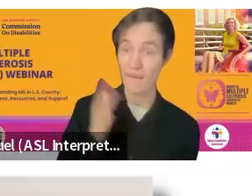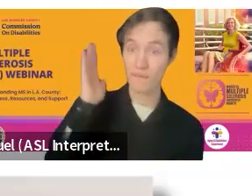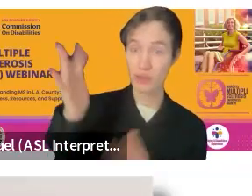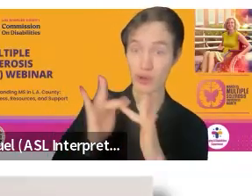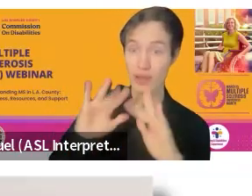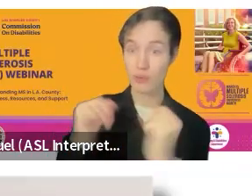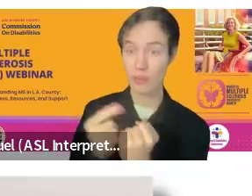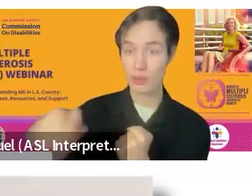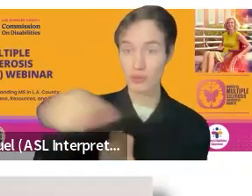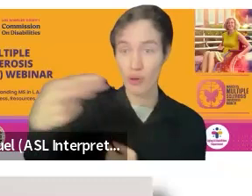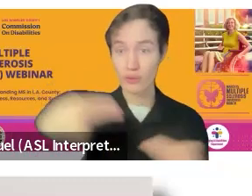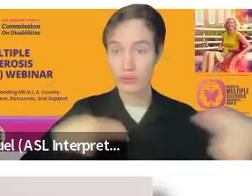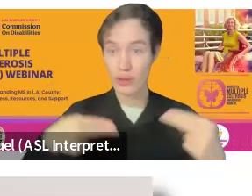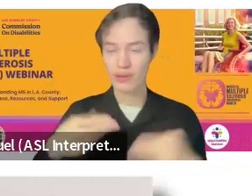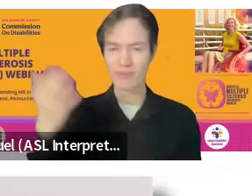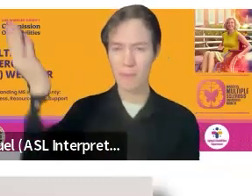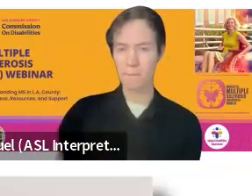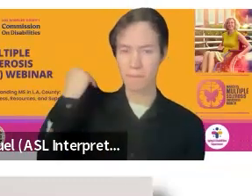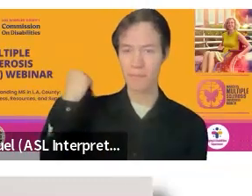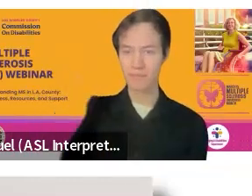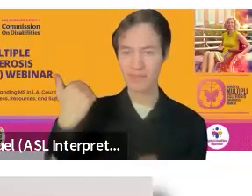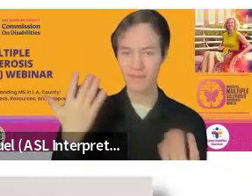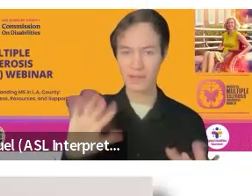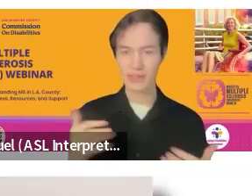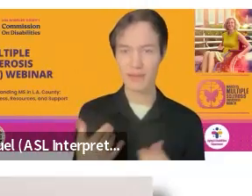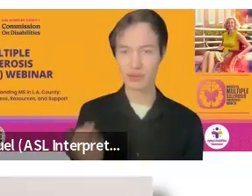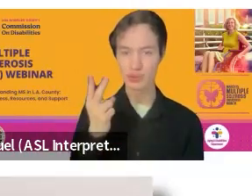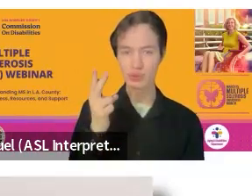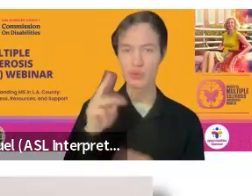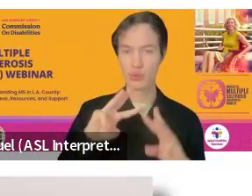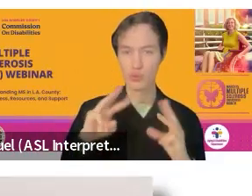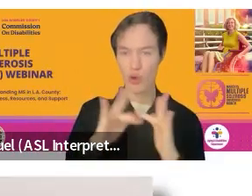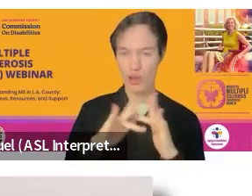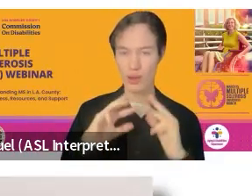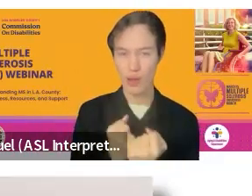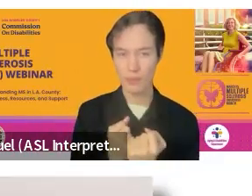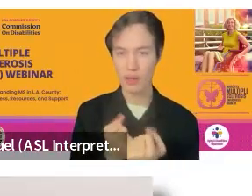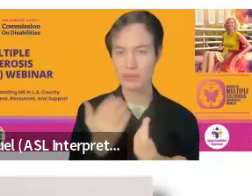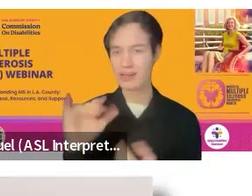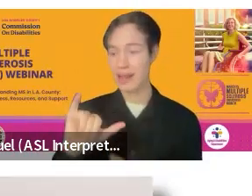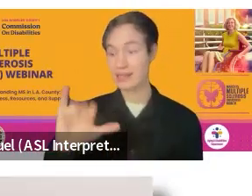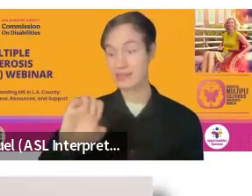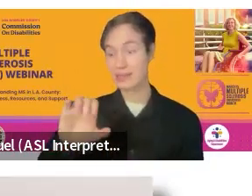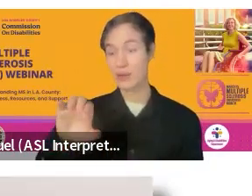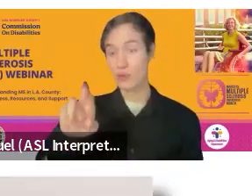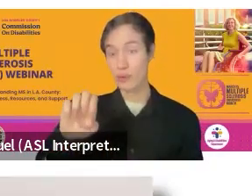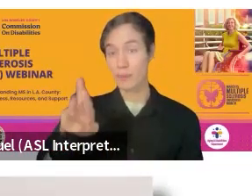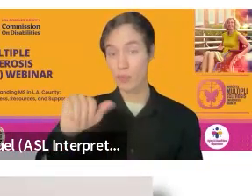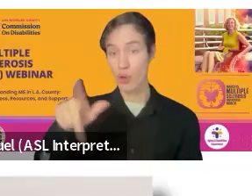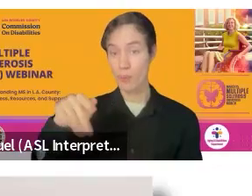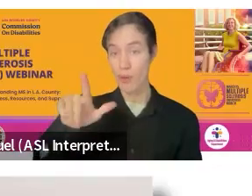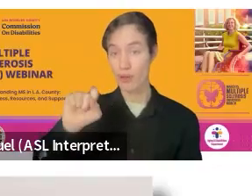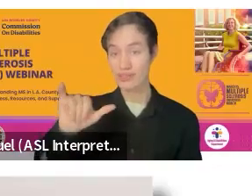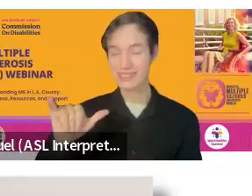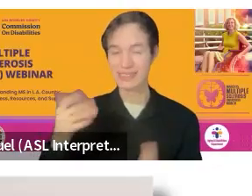the past on cerebral palsy. This one was on MS, so we look forward to expanding so we can learn more of what is